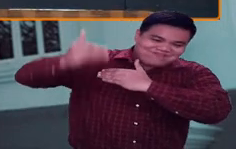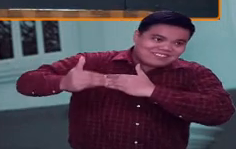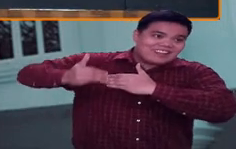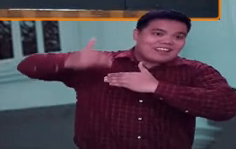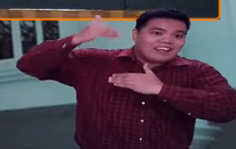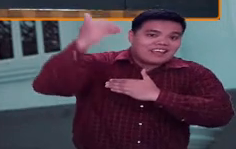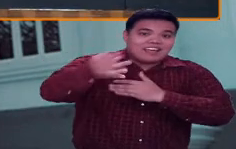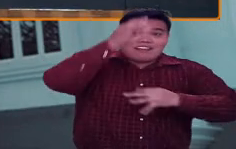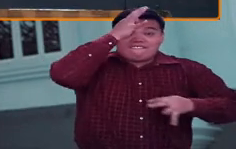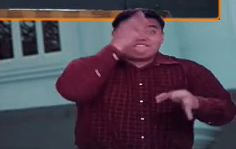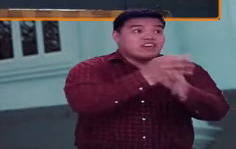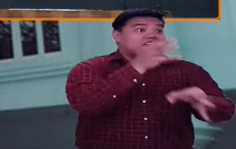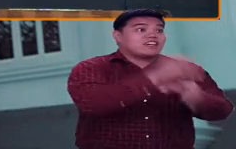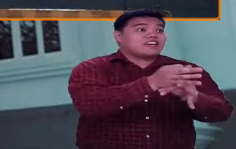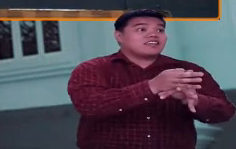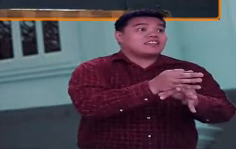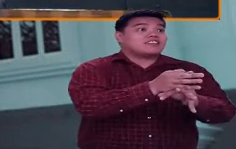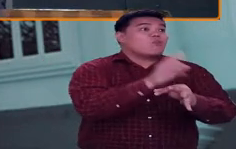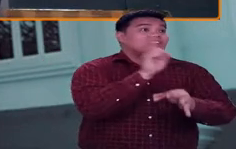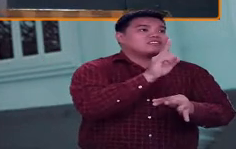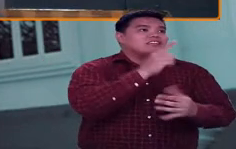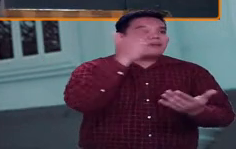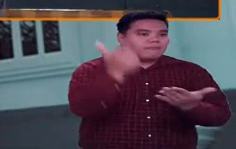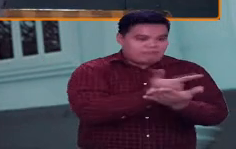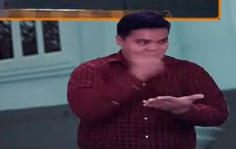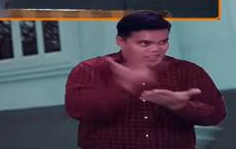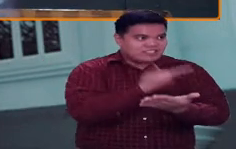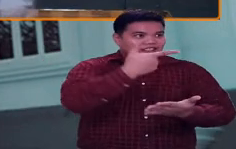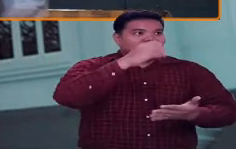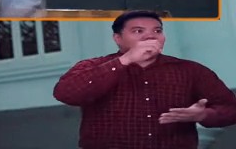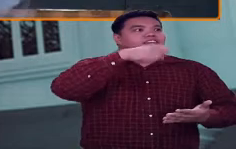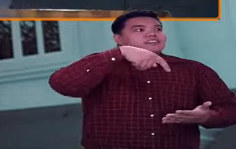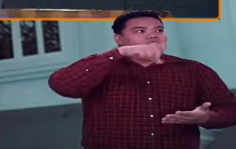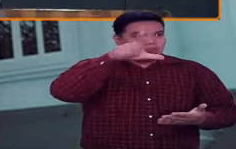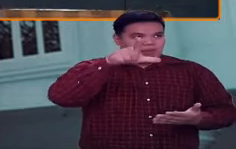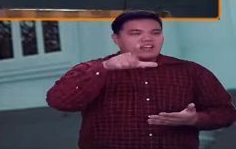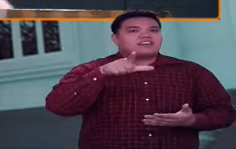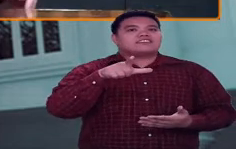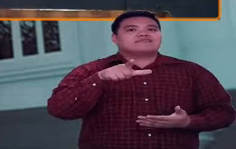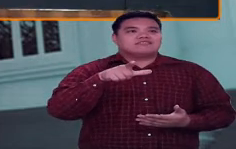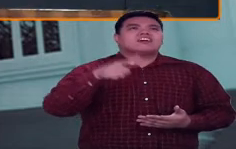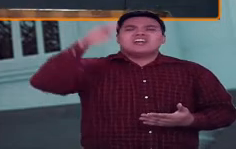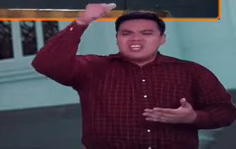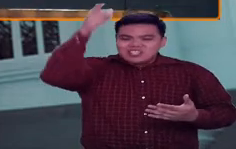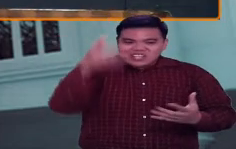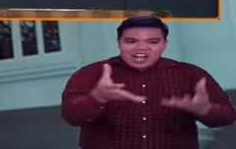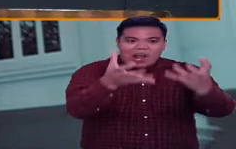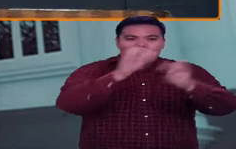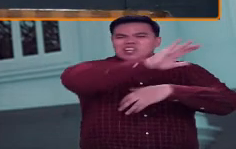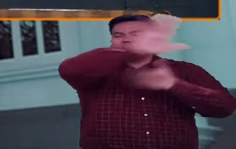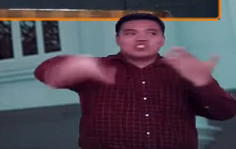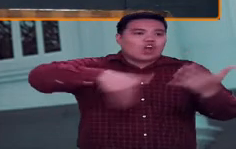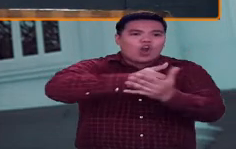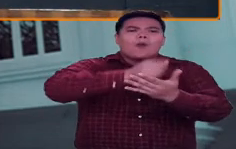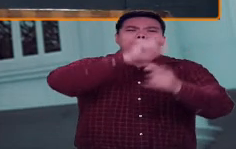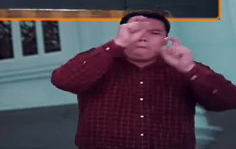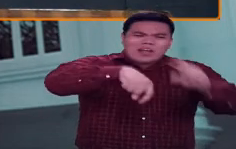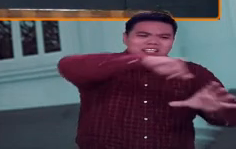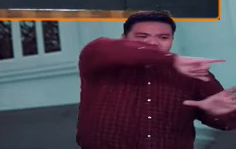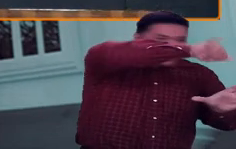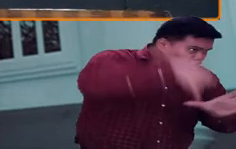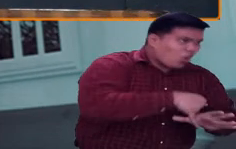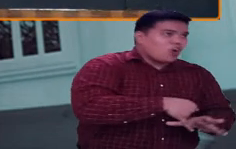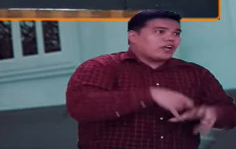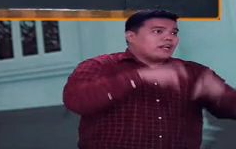faith of what? The gospel. Amen. The gospel. God wants all of you to be a part of this one